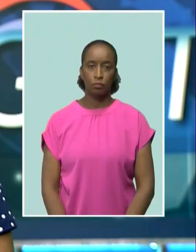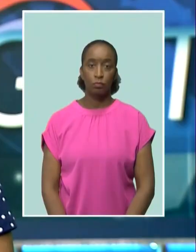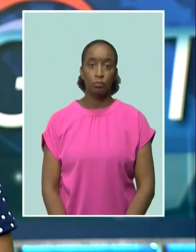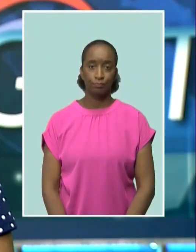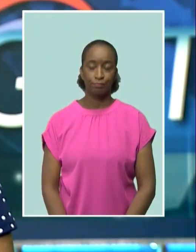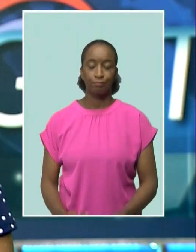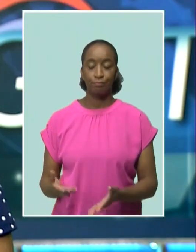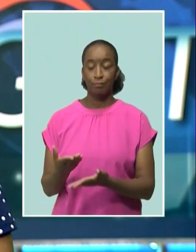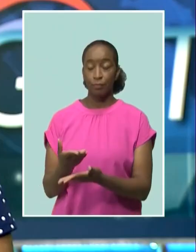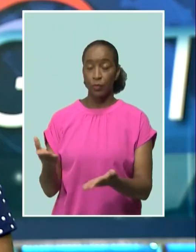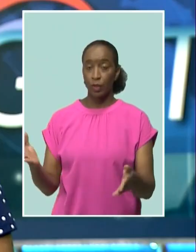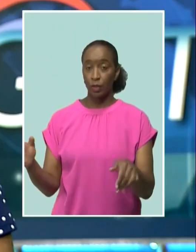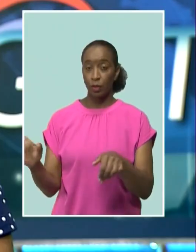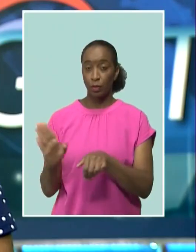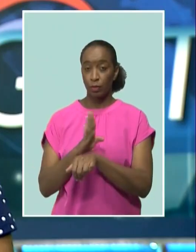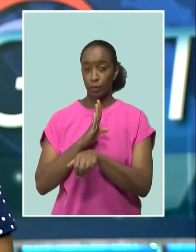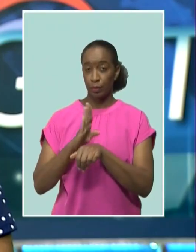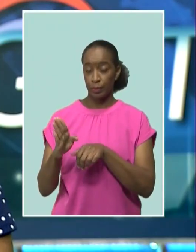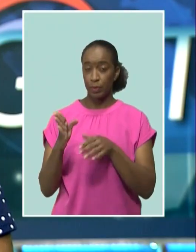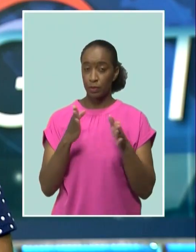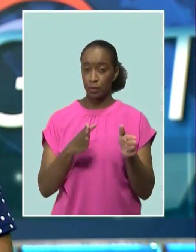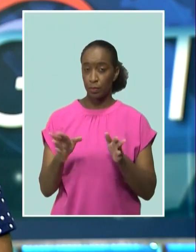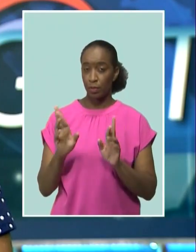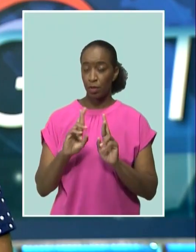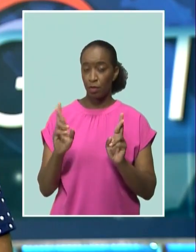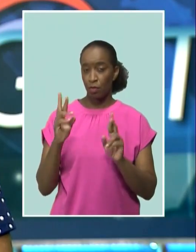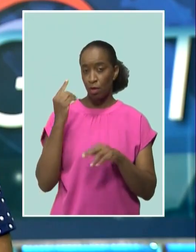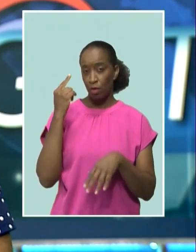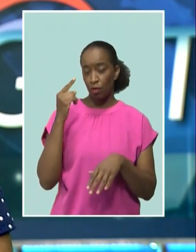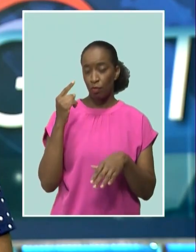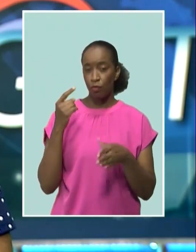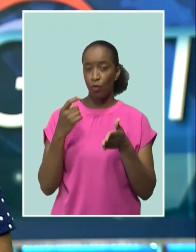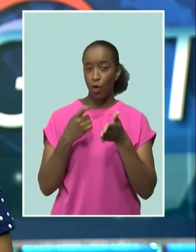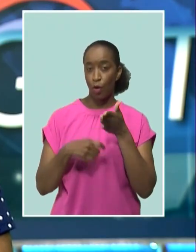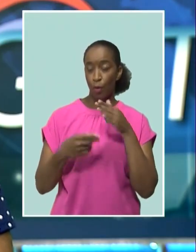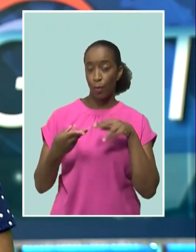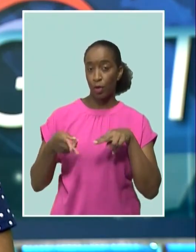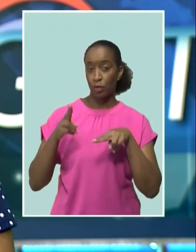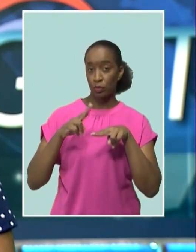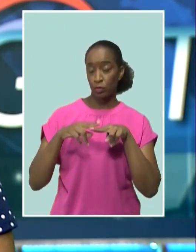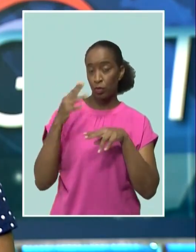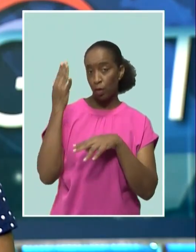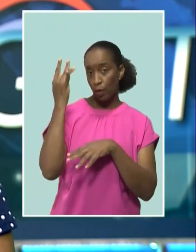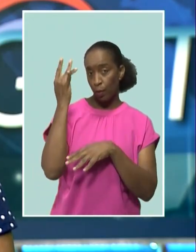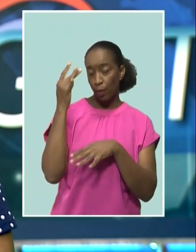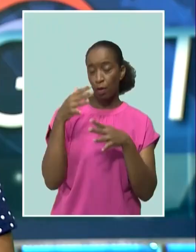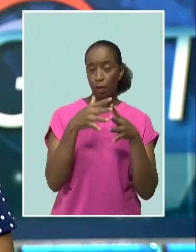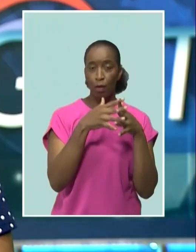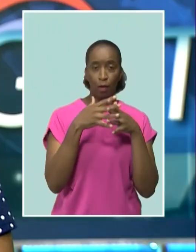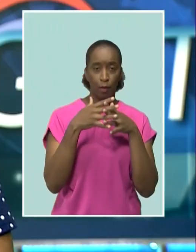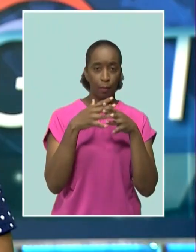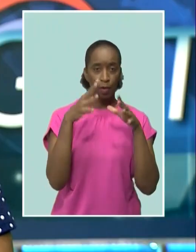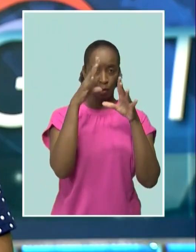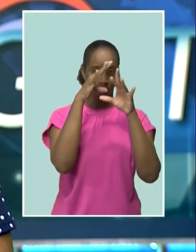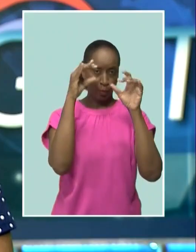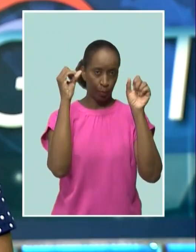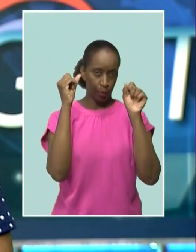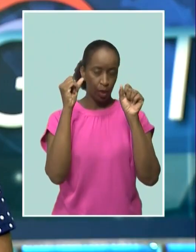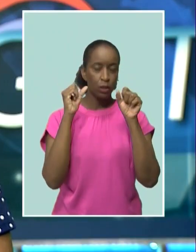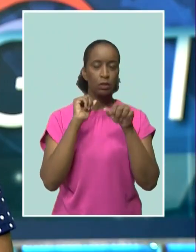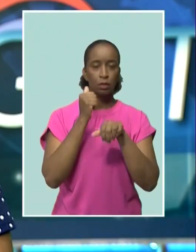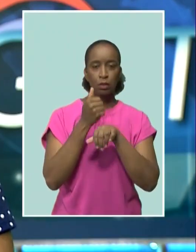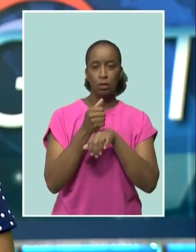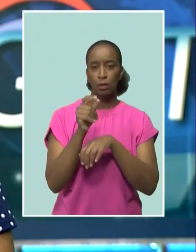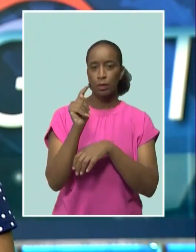As local manufacturers brace for the impact of United States President Donald Trump's tariffs to take effect, at least one business stalwart says